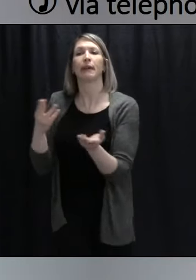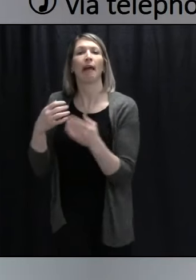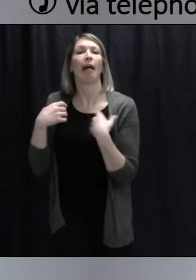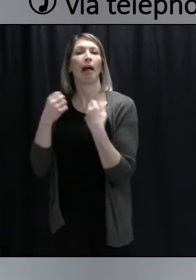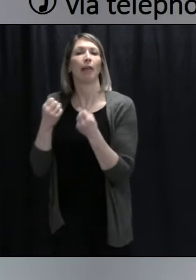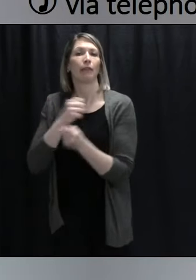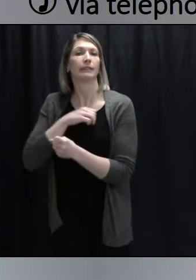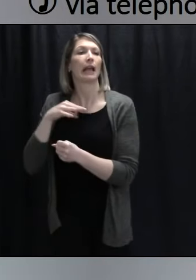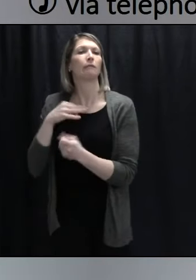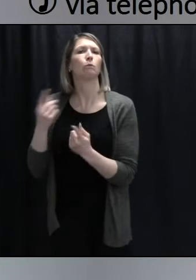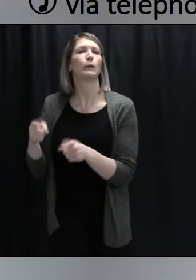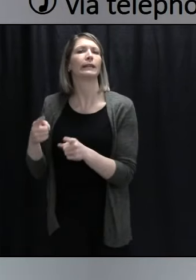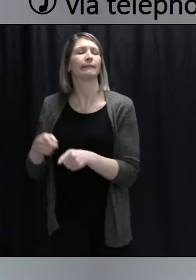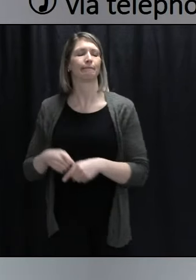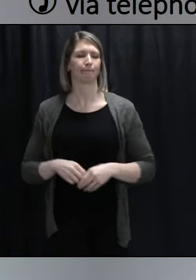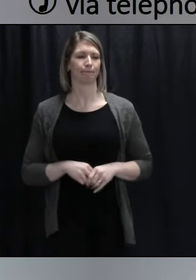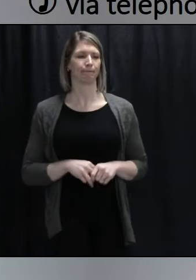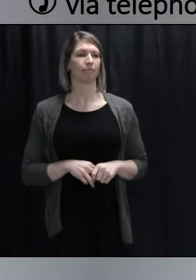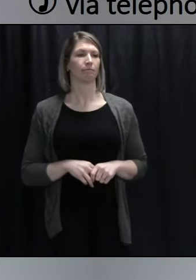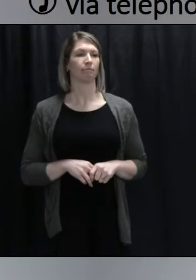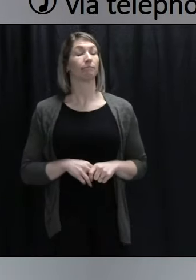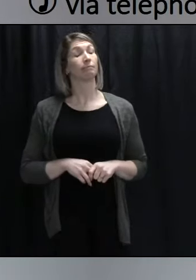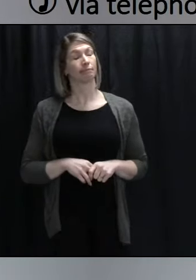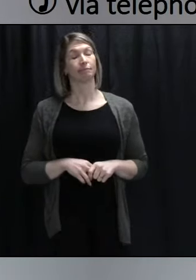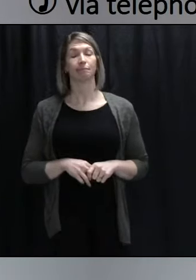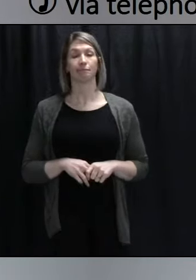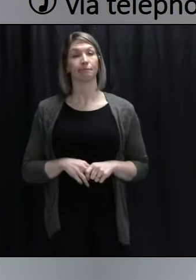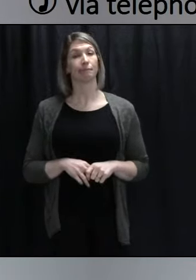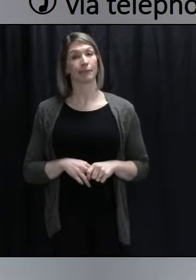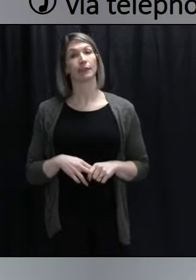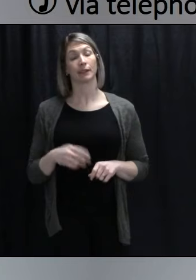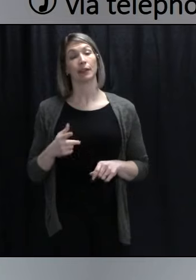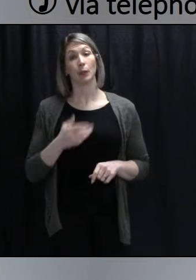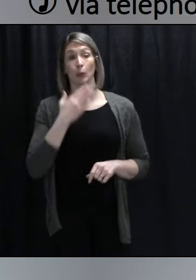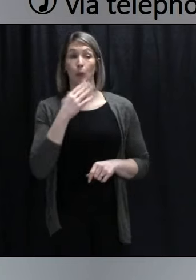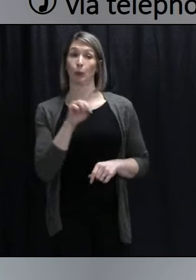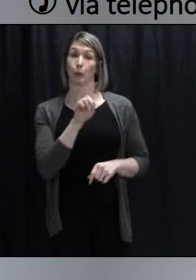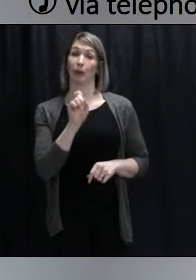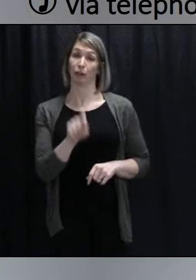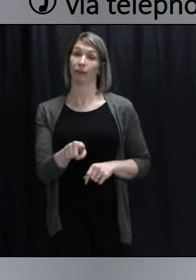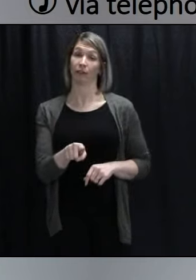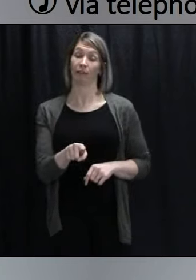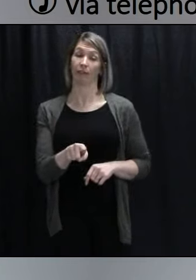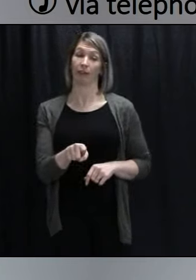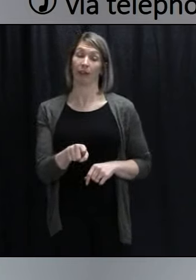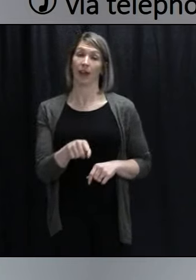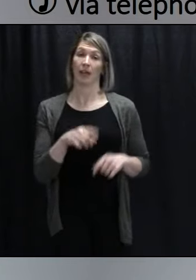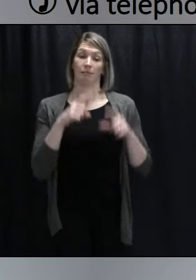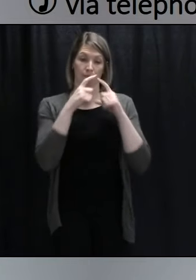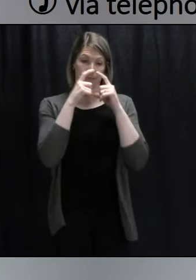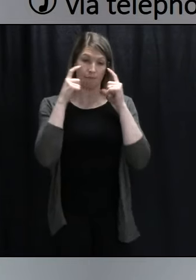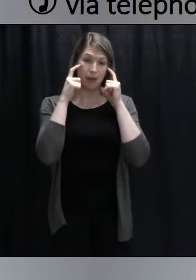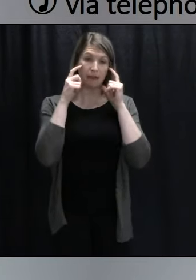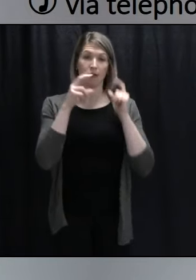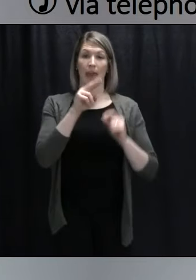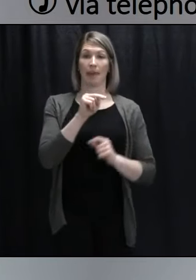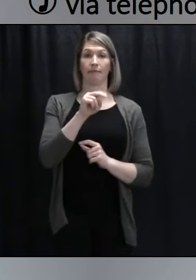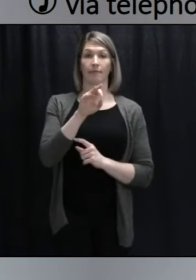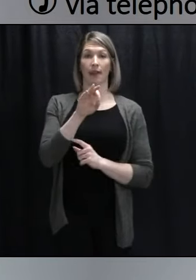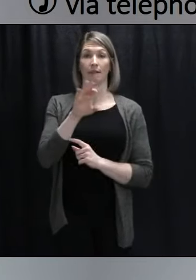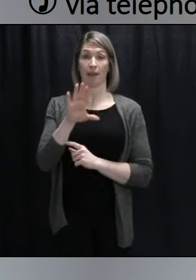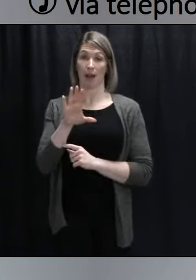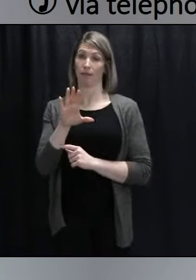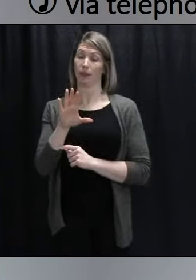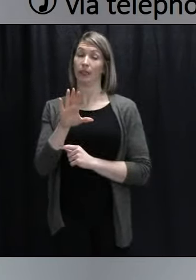question. It's interesting how complicated a surgical mask or an N95 mask can be. The raw materials from which